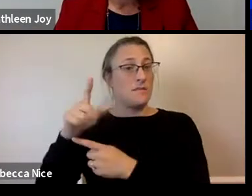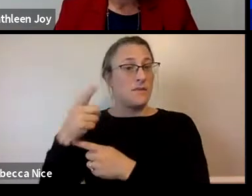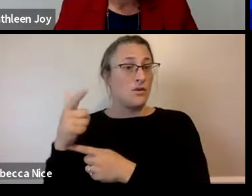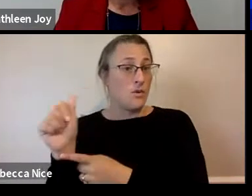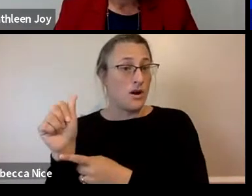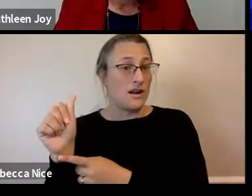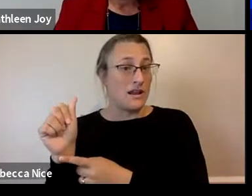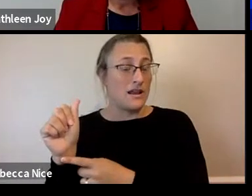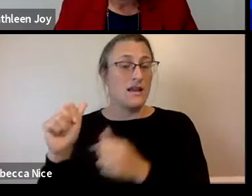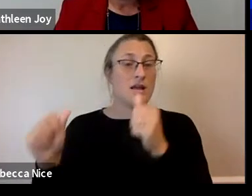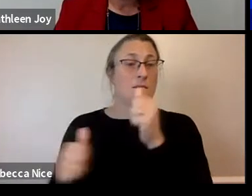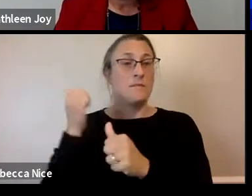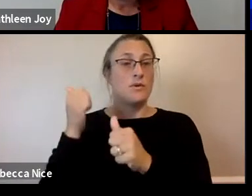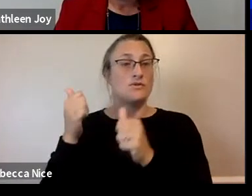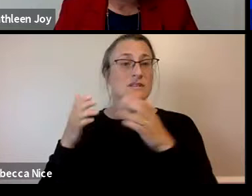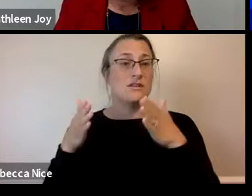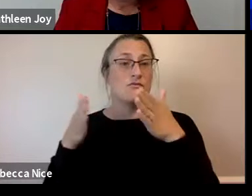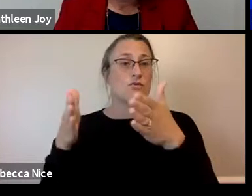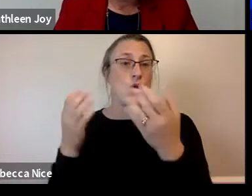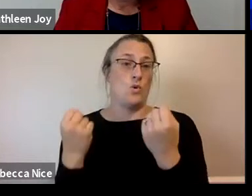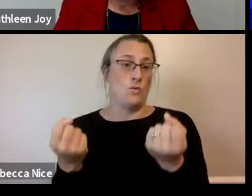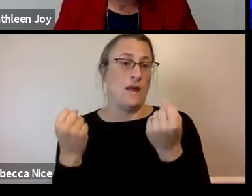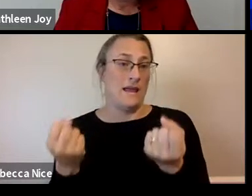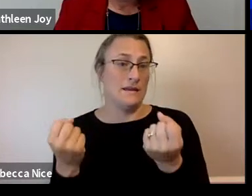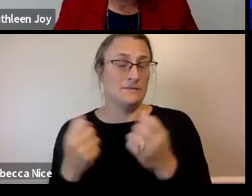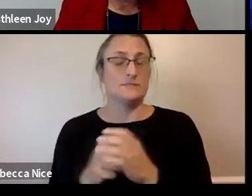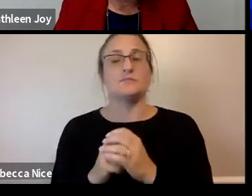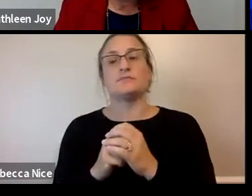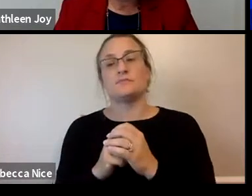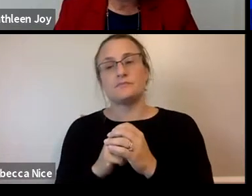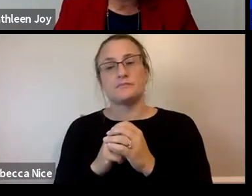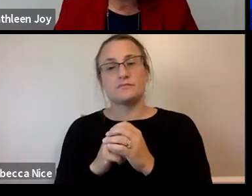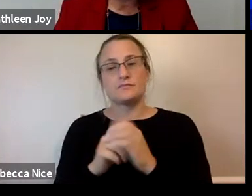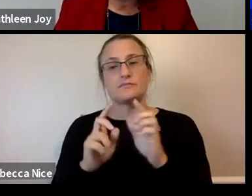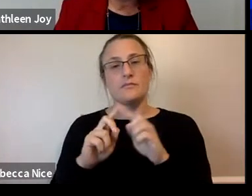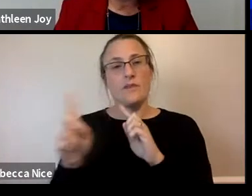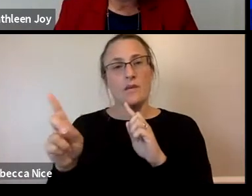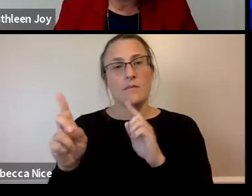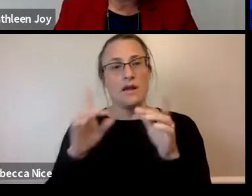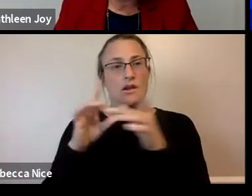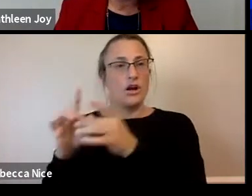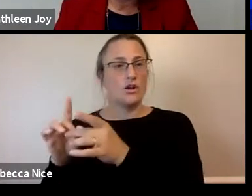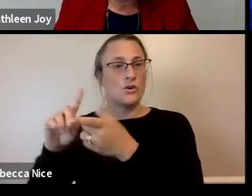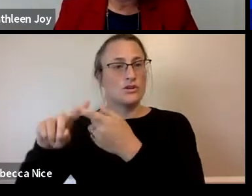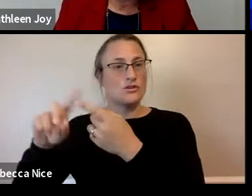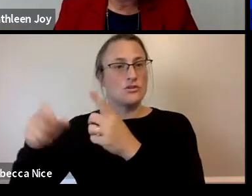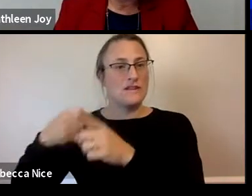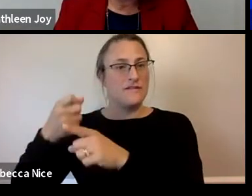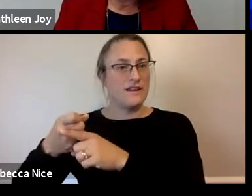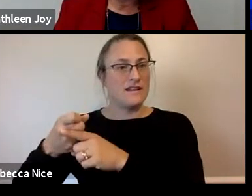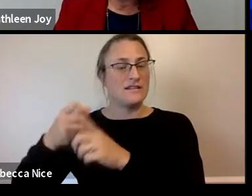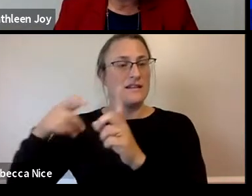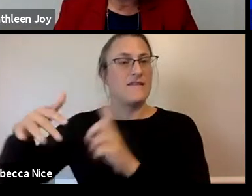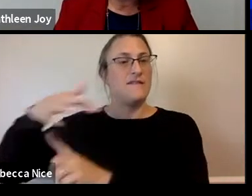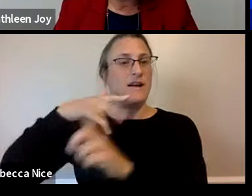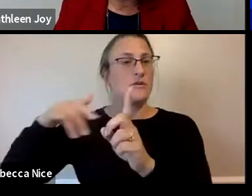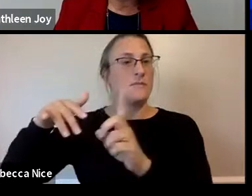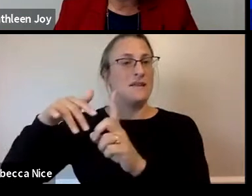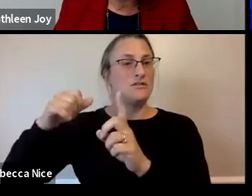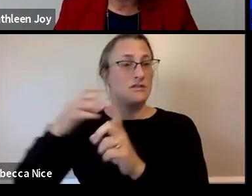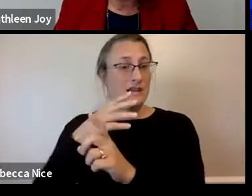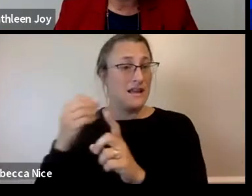primarily via roadway access. Now, according to the affected environmental